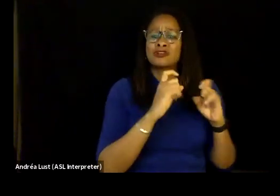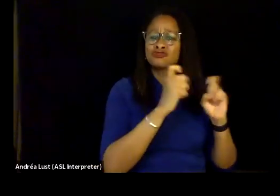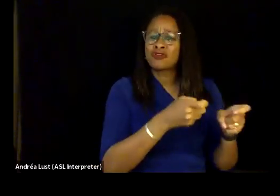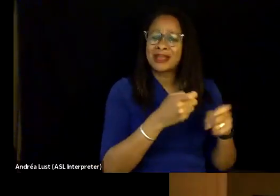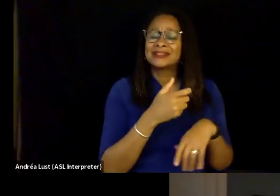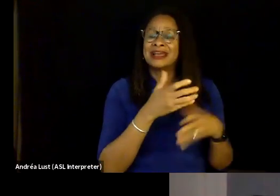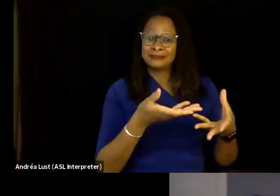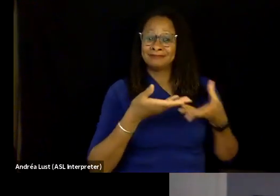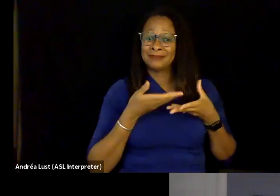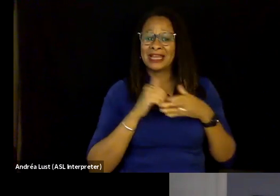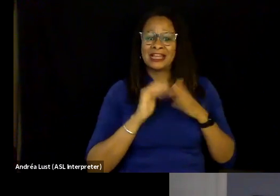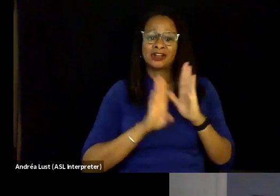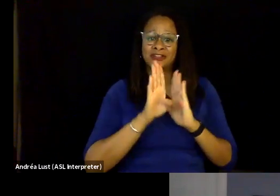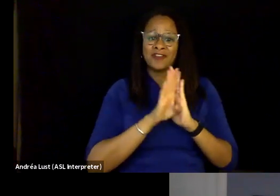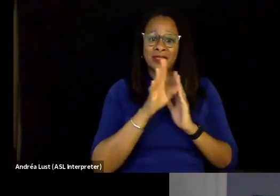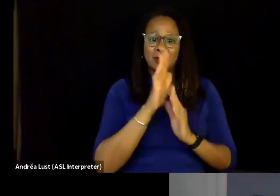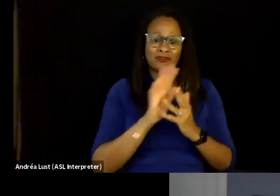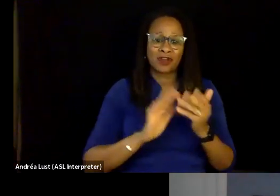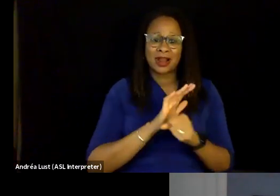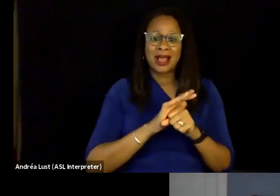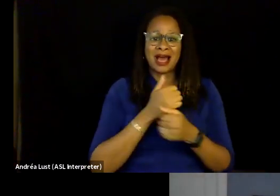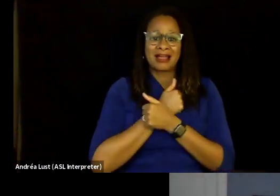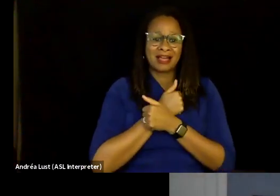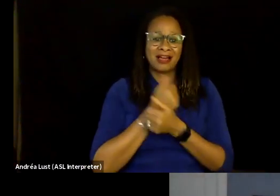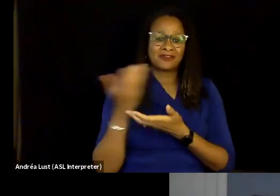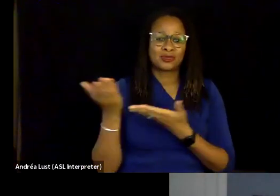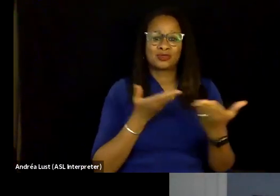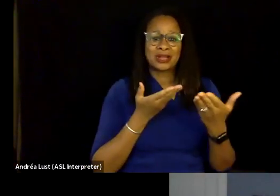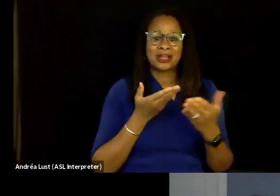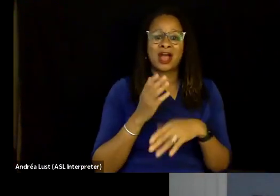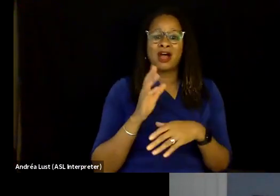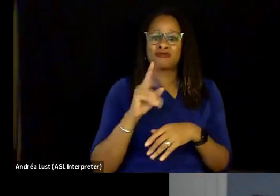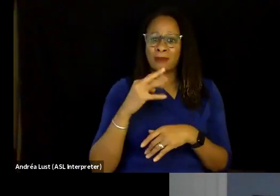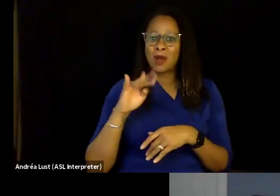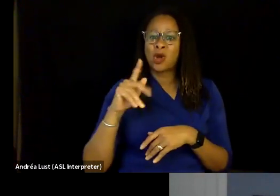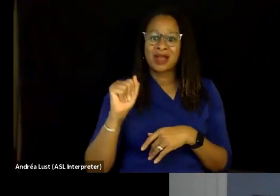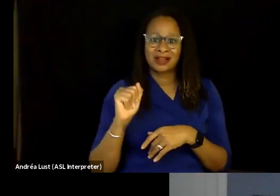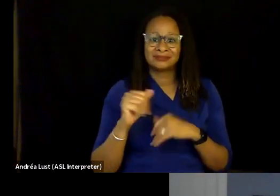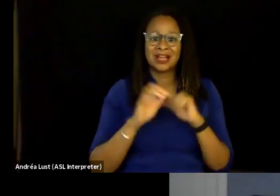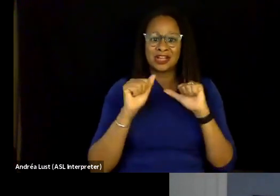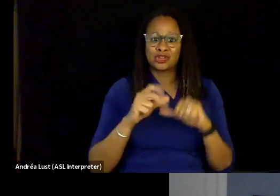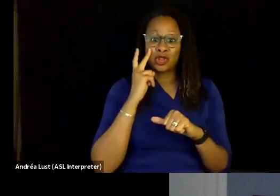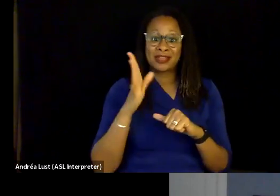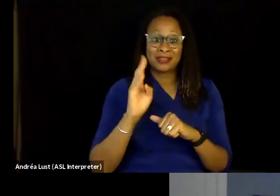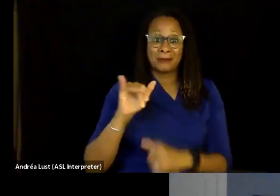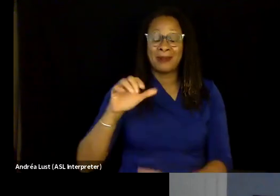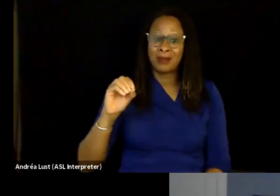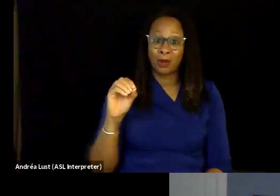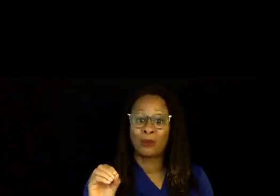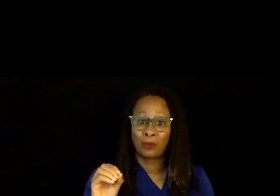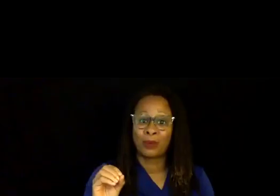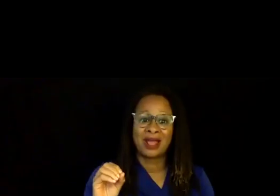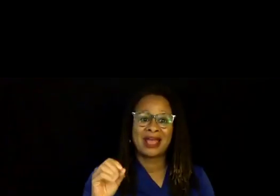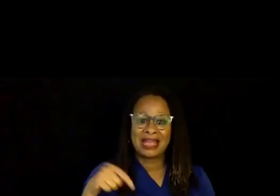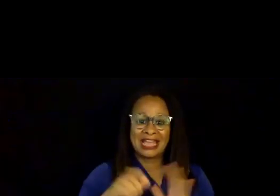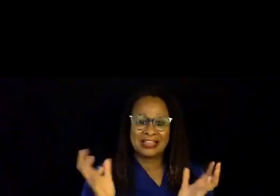round of the Enterprise Documentary Fund. So I'd love to bring up Ramona. And you can look at their bios right in